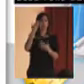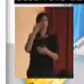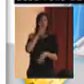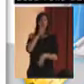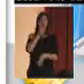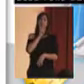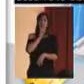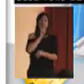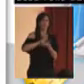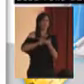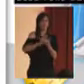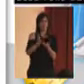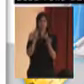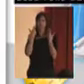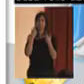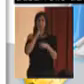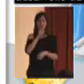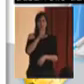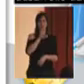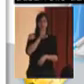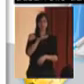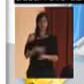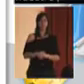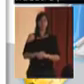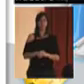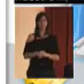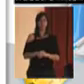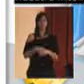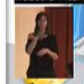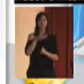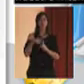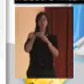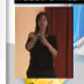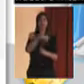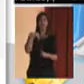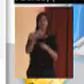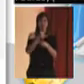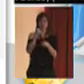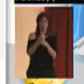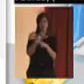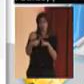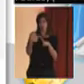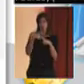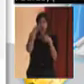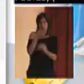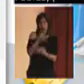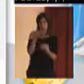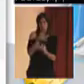not done all the work needed in order to be able to work with it. And so our intention was to work with real objects.